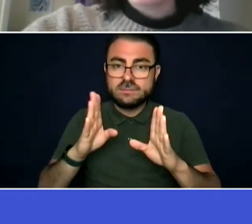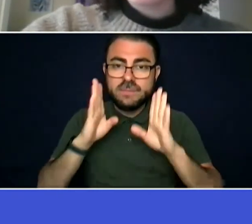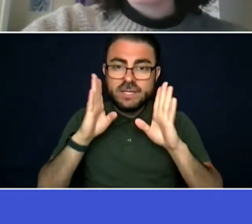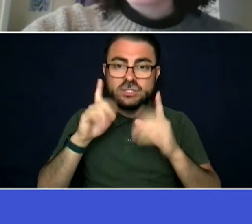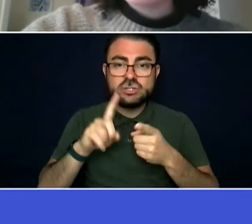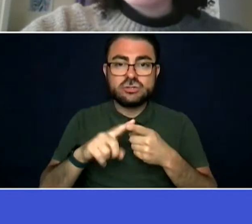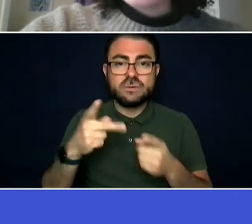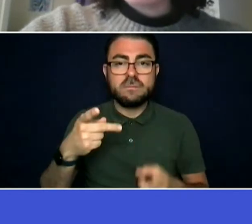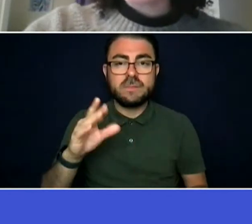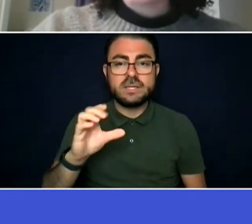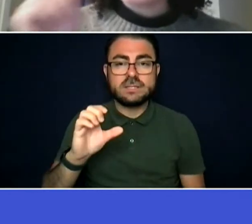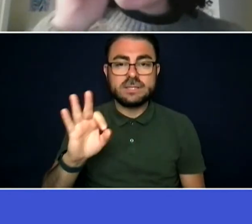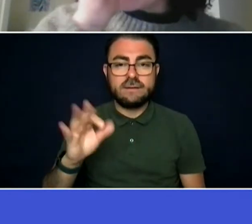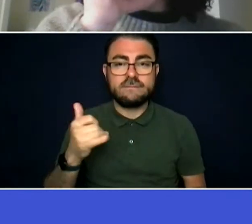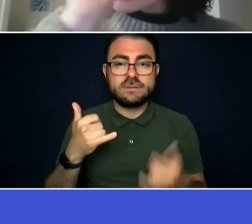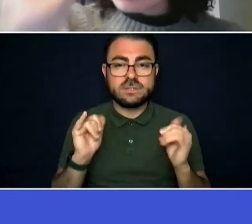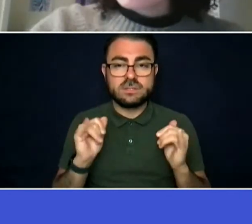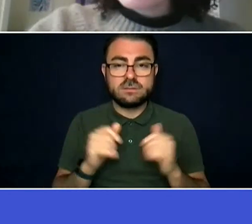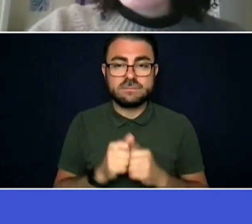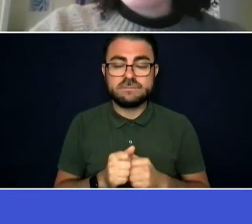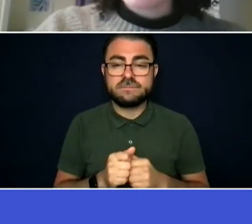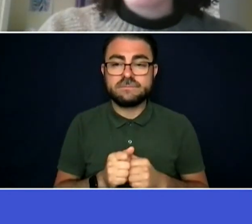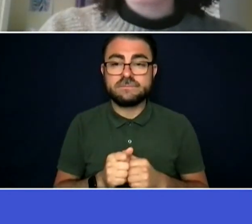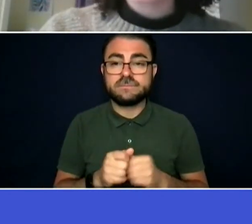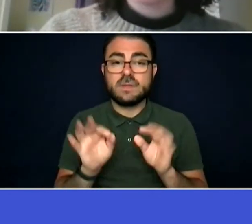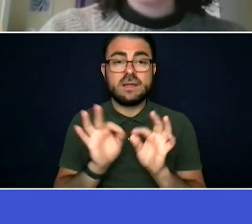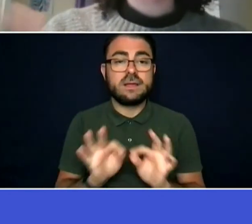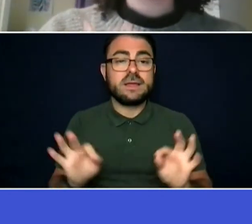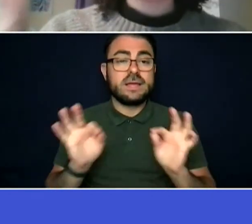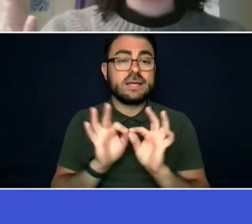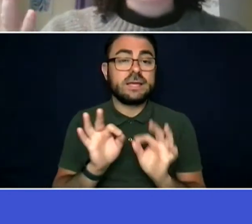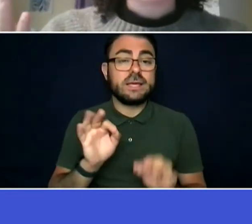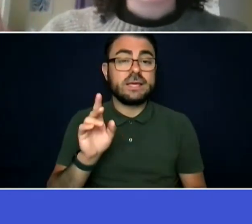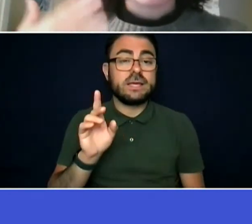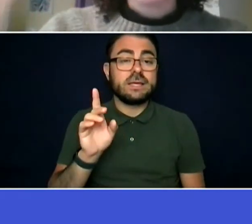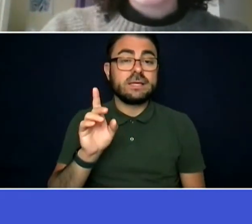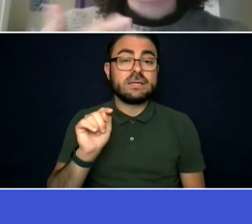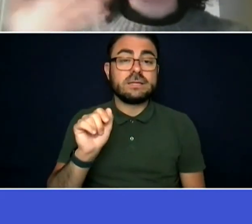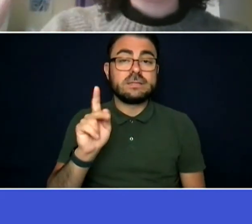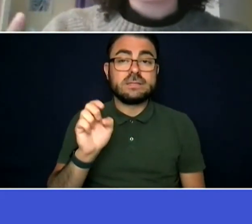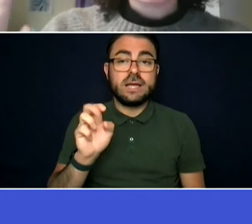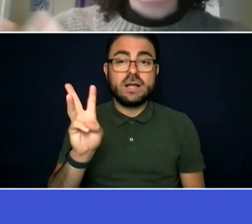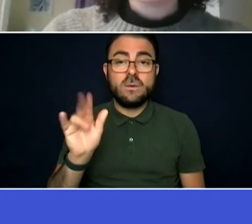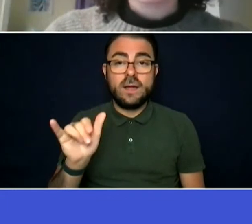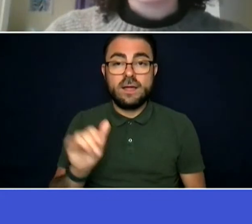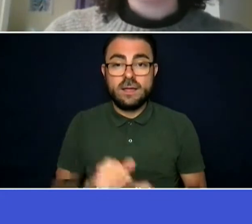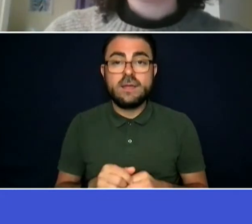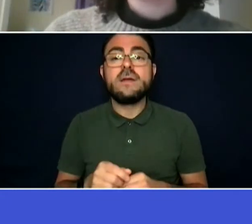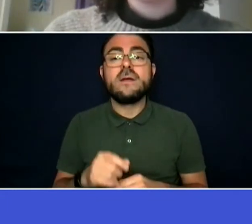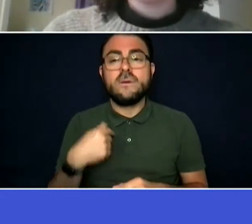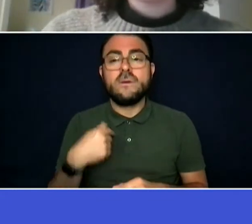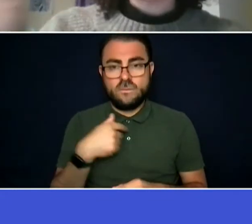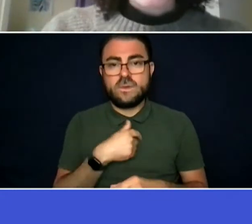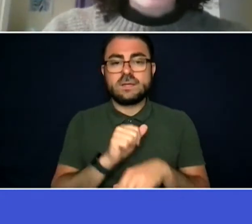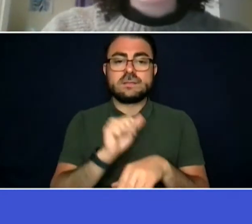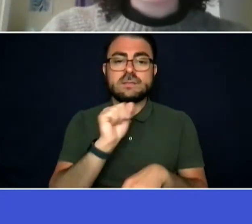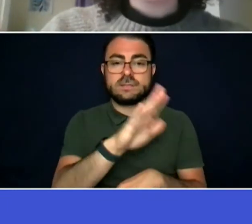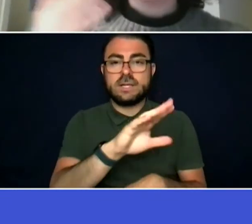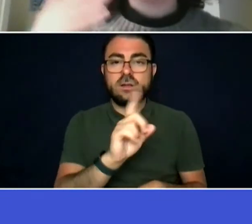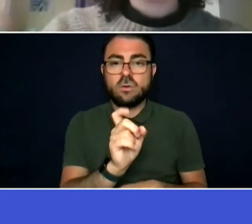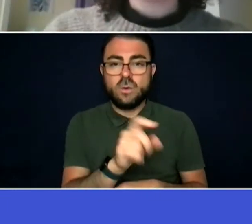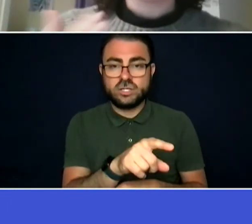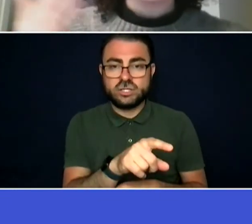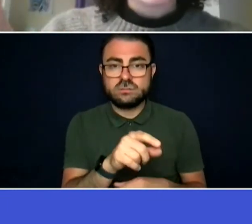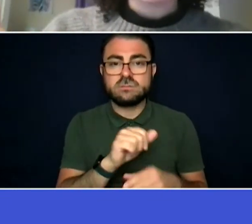that. In the key takeaways document, you actually addressed we had submitted feedback